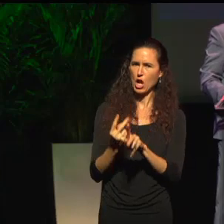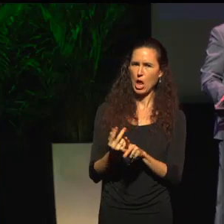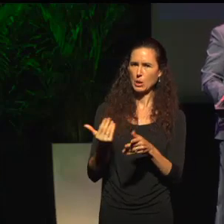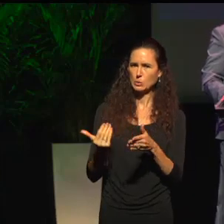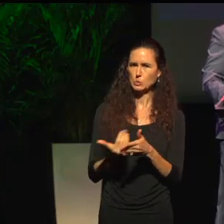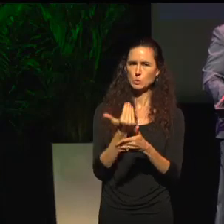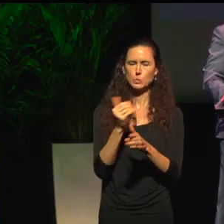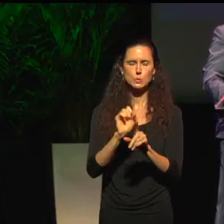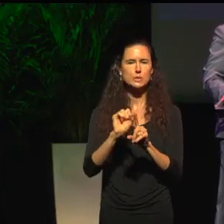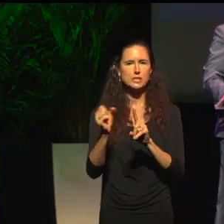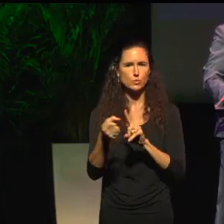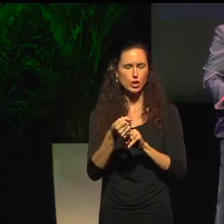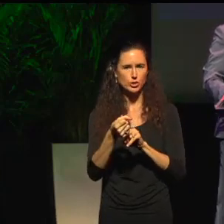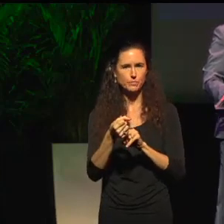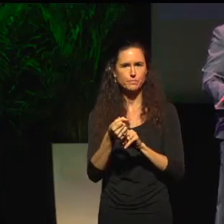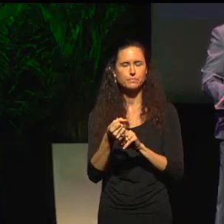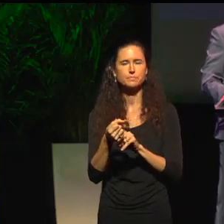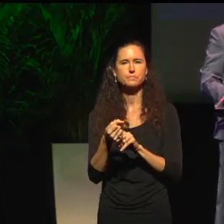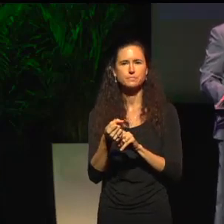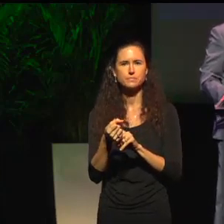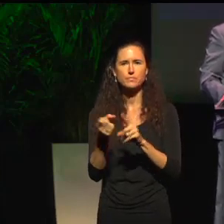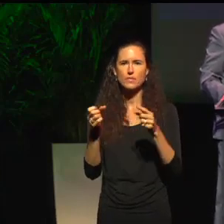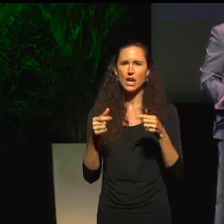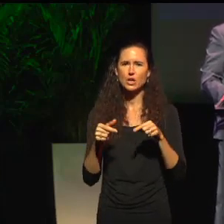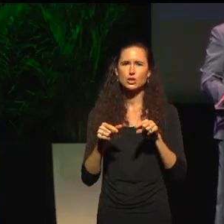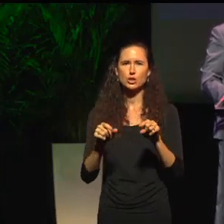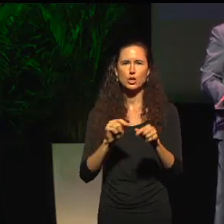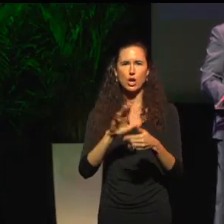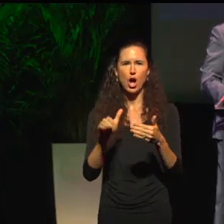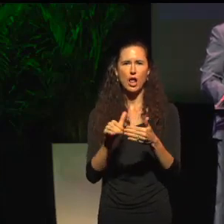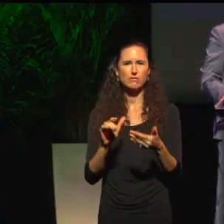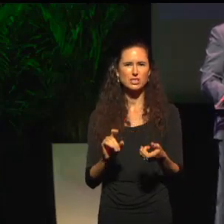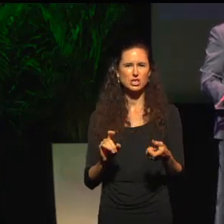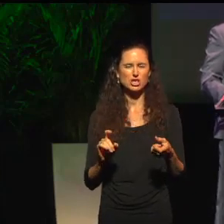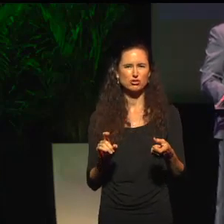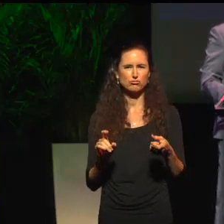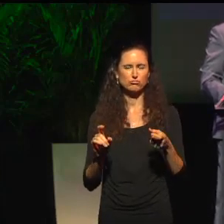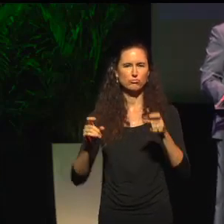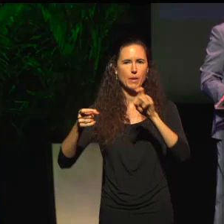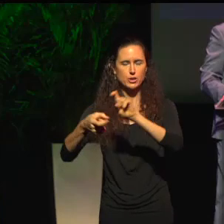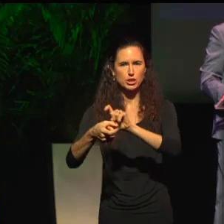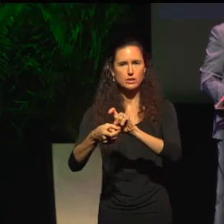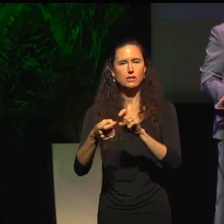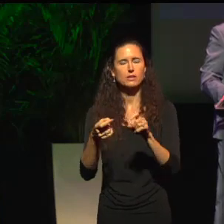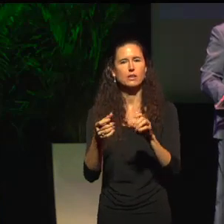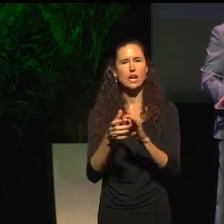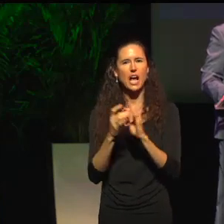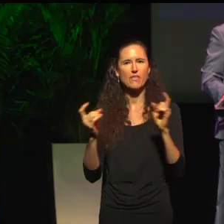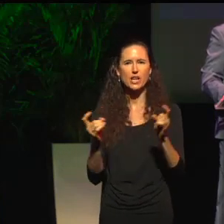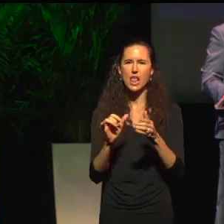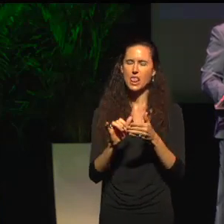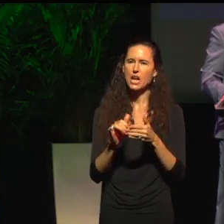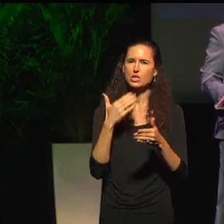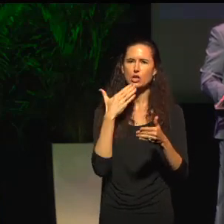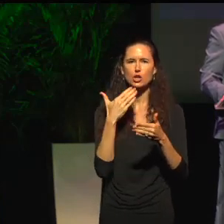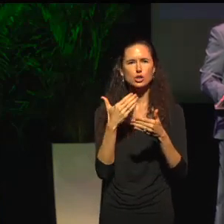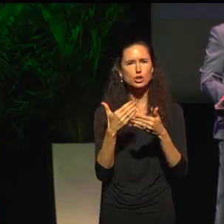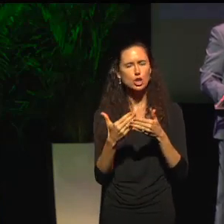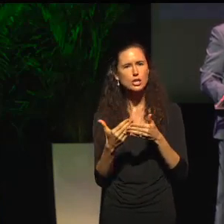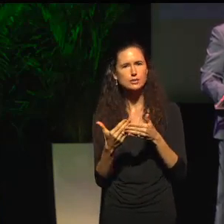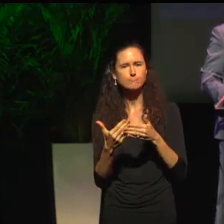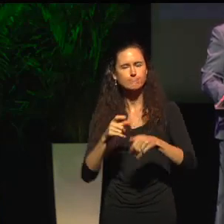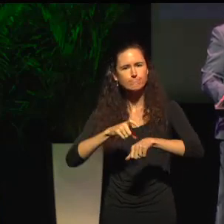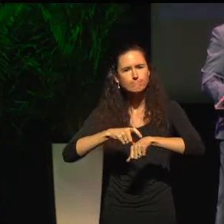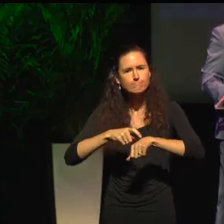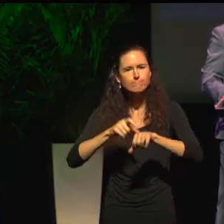waters. In the midst of all the disruption and adaption, convocation is a welcome touch point where we can take